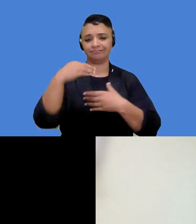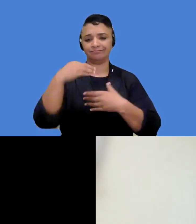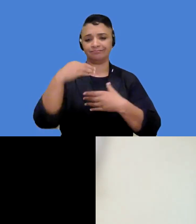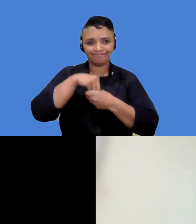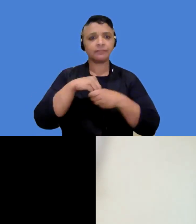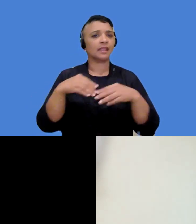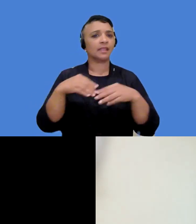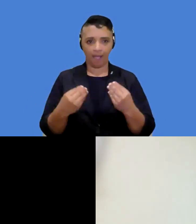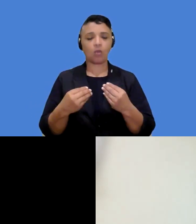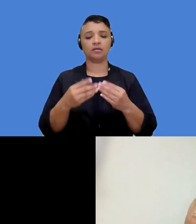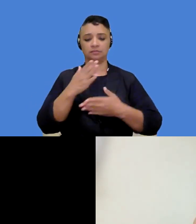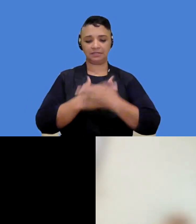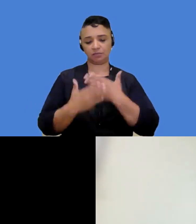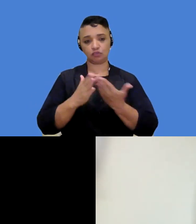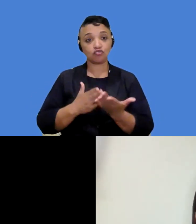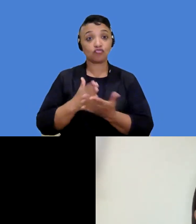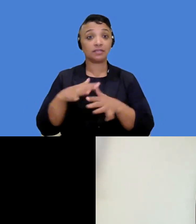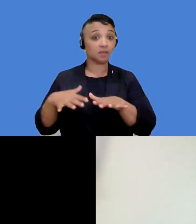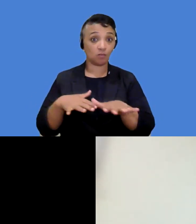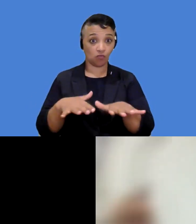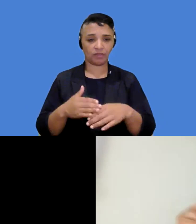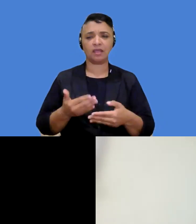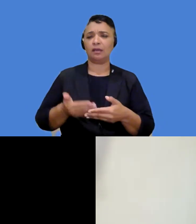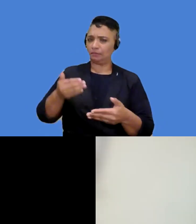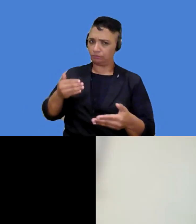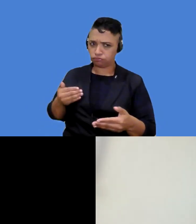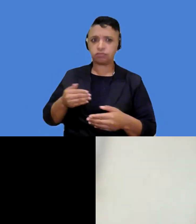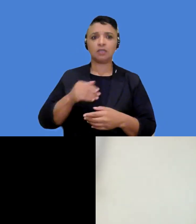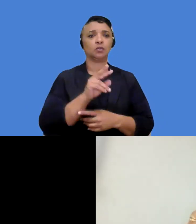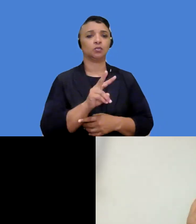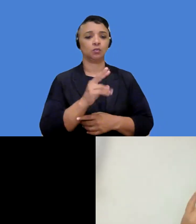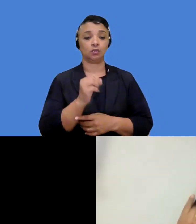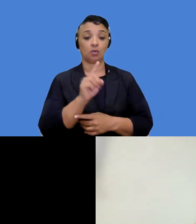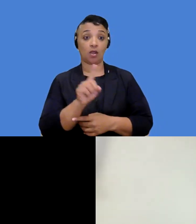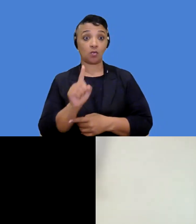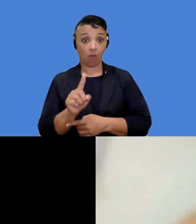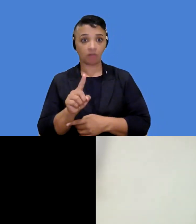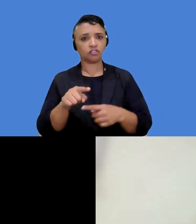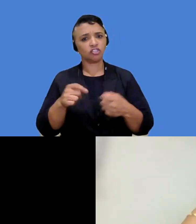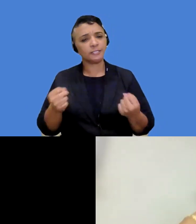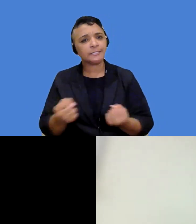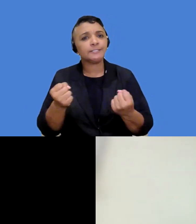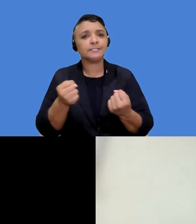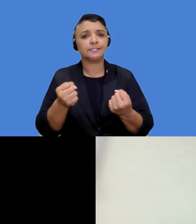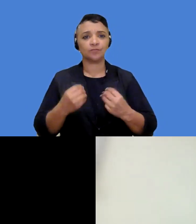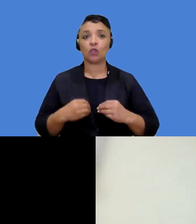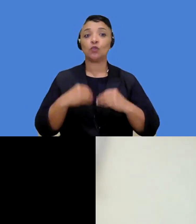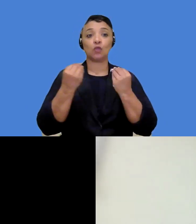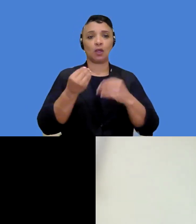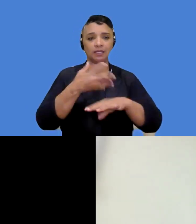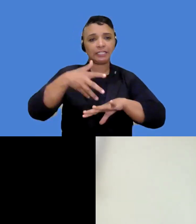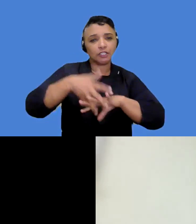movement. Since 2011, she has championed marginalized young indigenous women